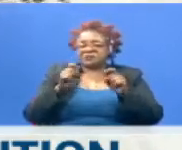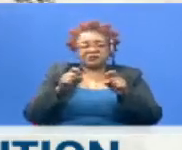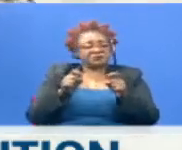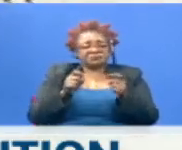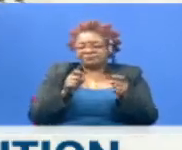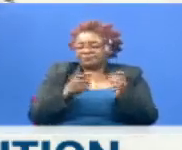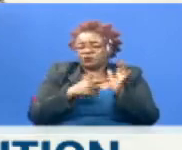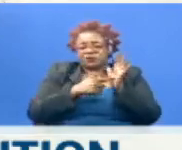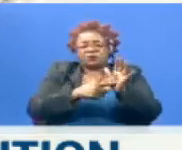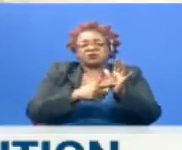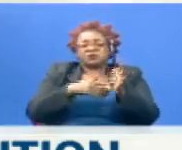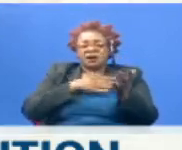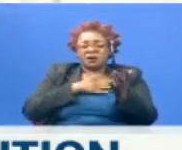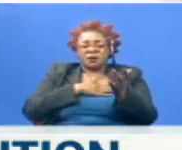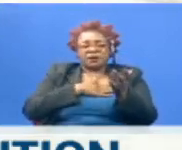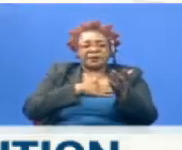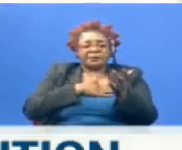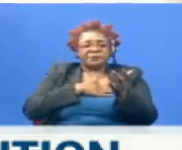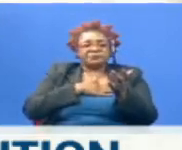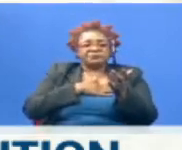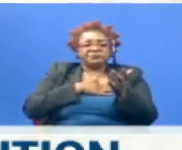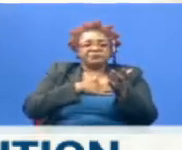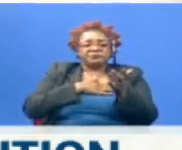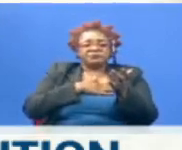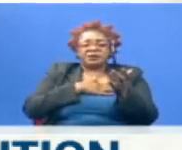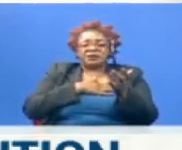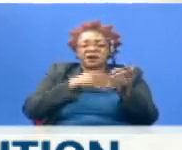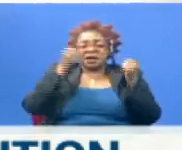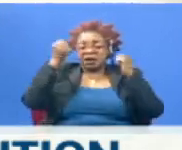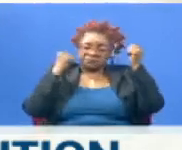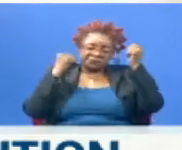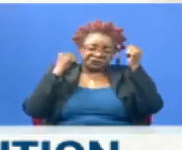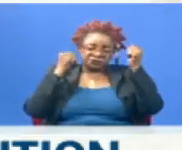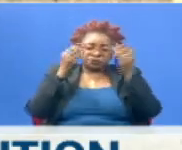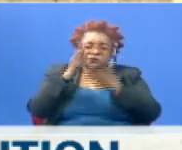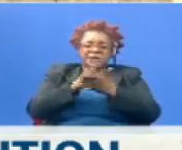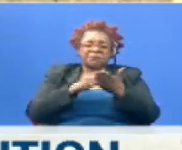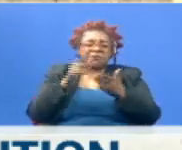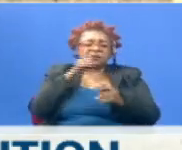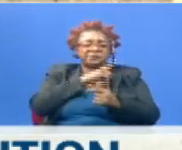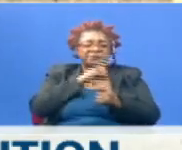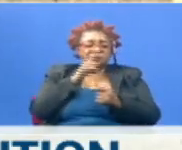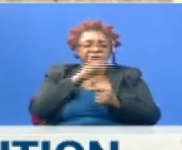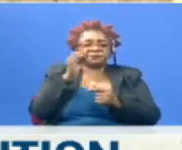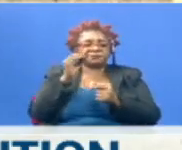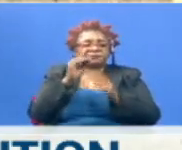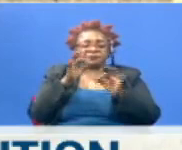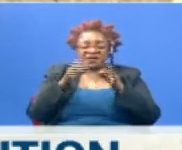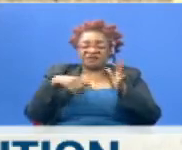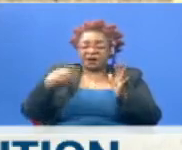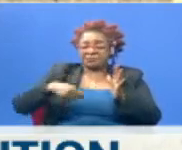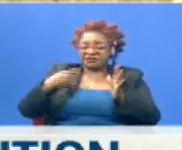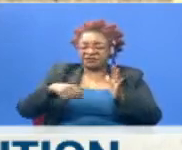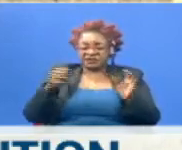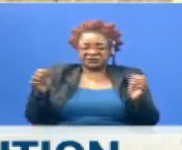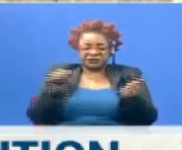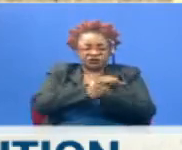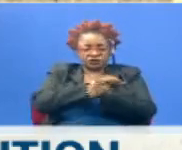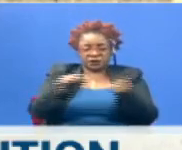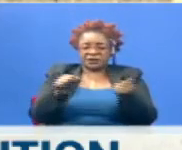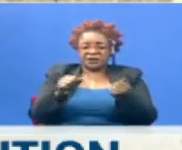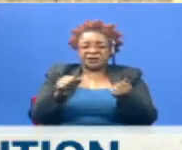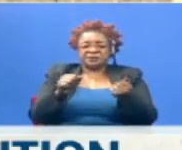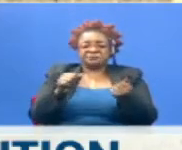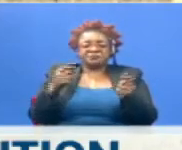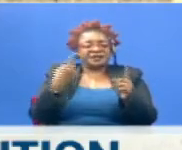expose our soldiers to certain hazards. If a machine ikikuwa destroyed, it's very different